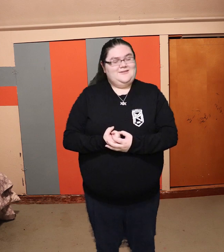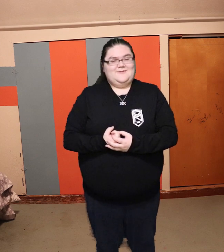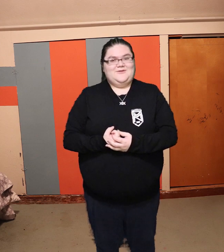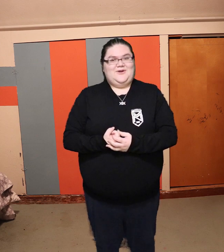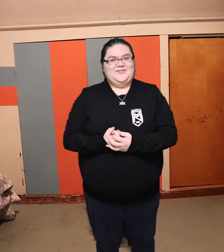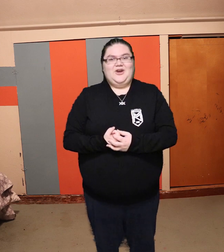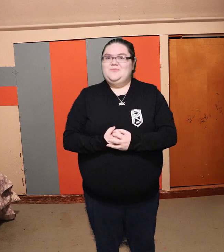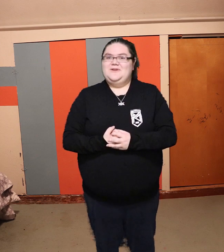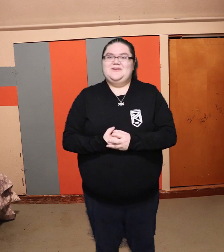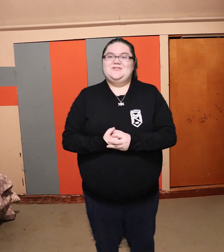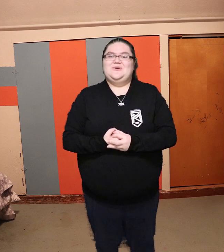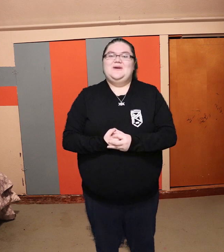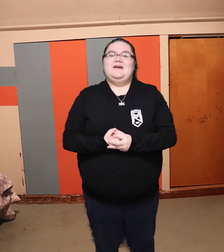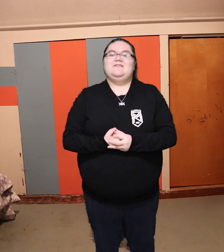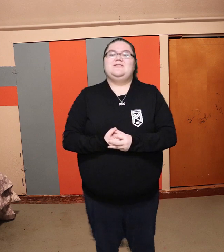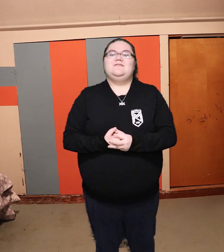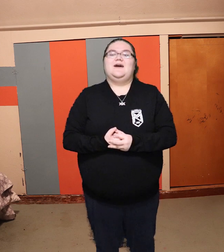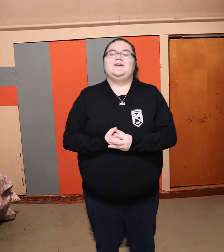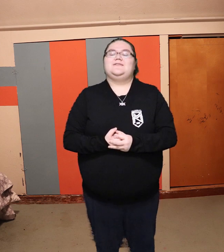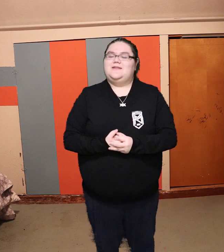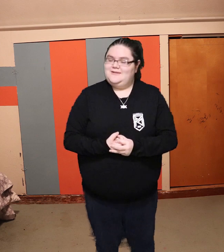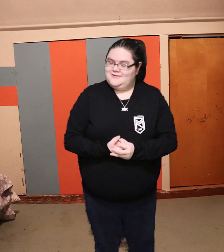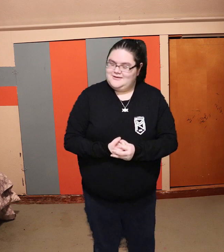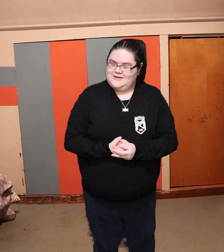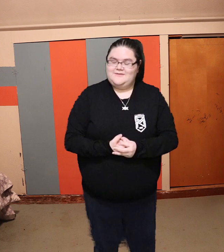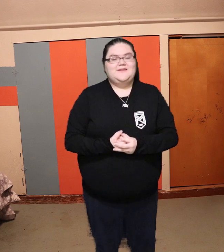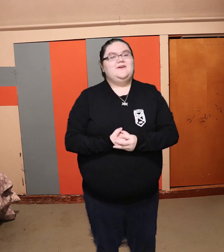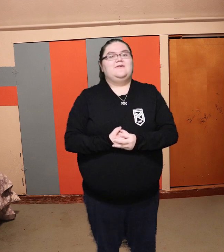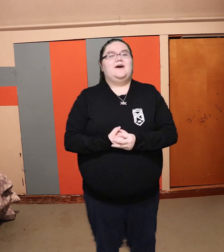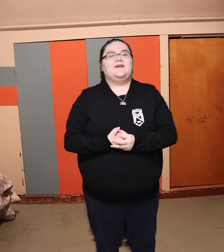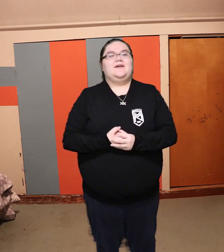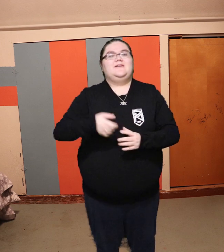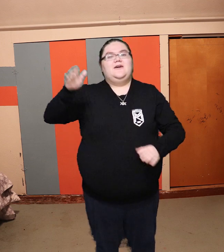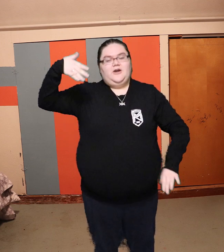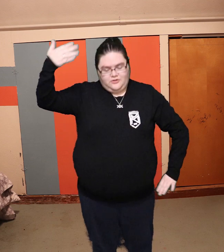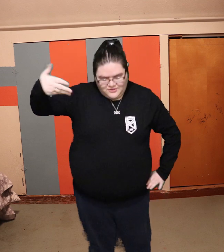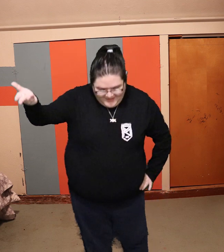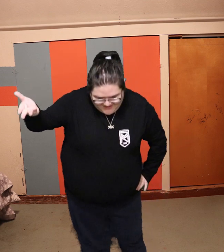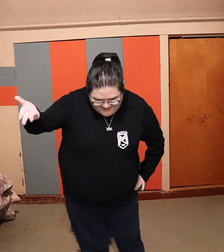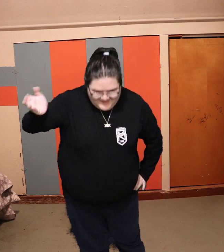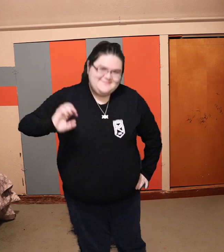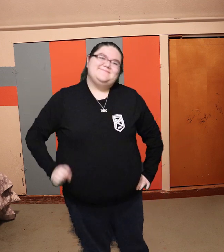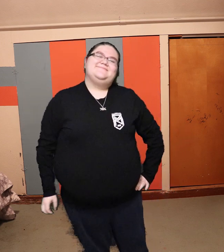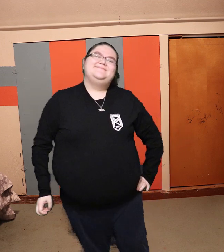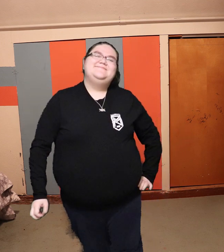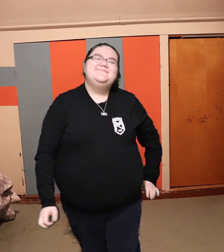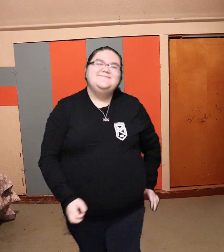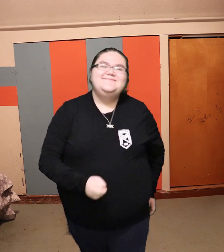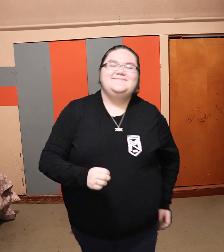thank you guys so much for watching. I hope you did enjoy it, and I'll see you guys in the next video. All right. Goodbye.